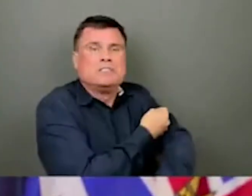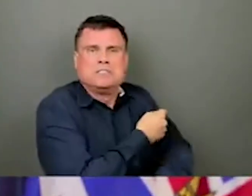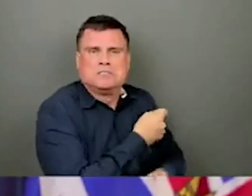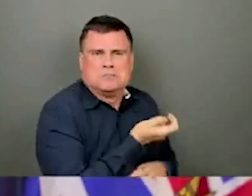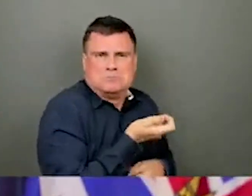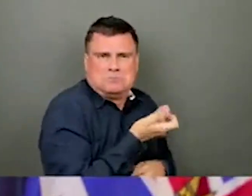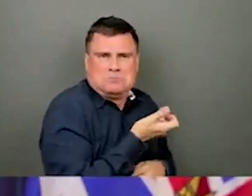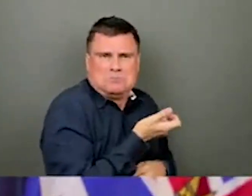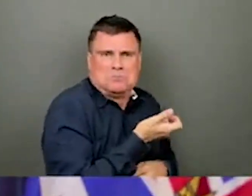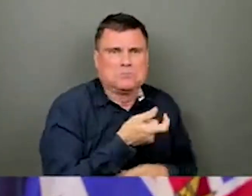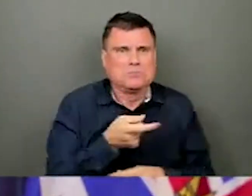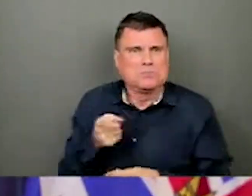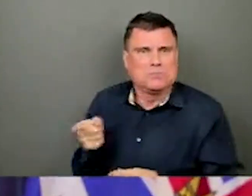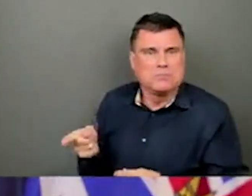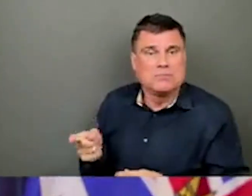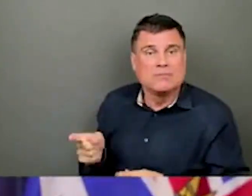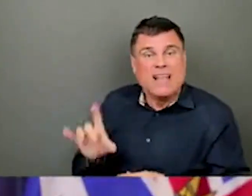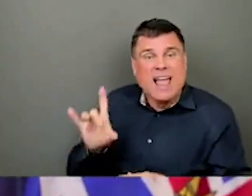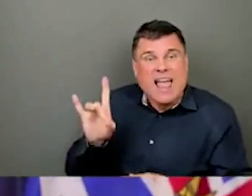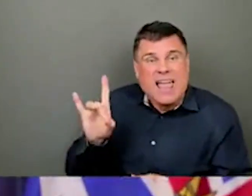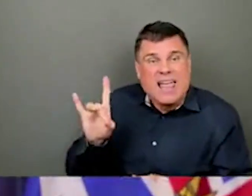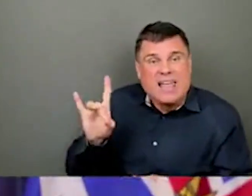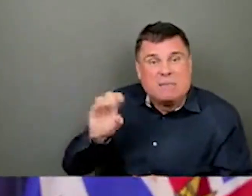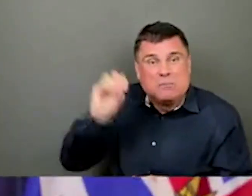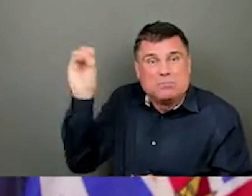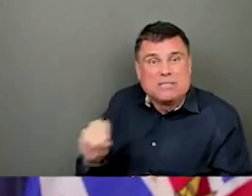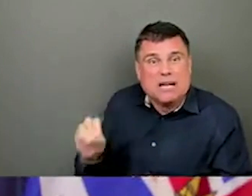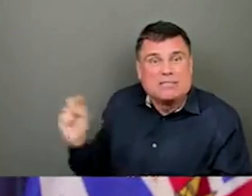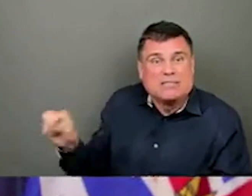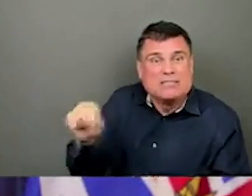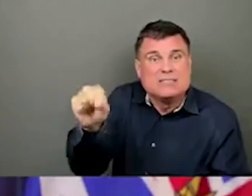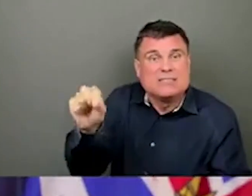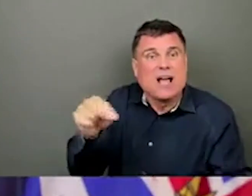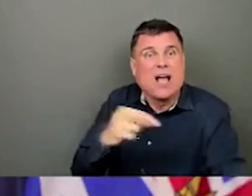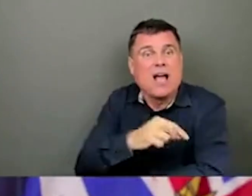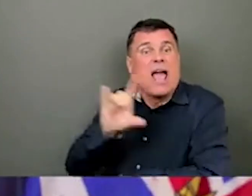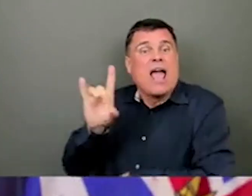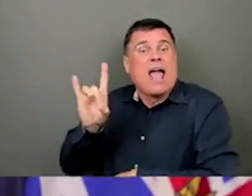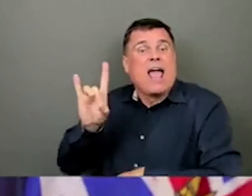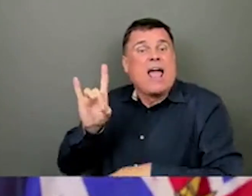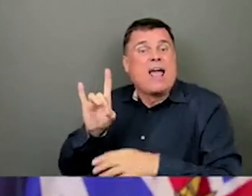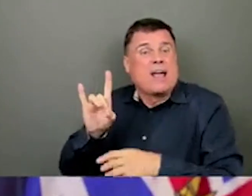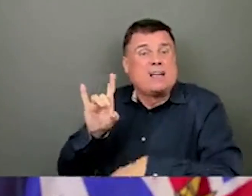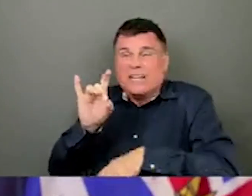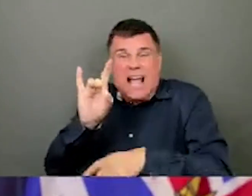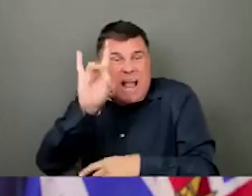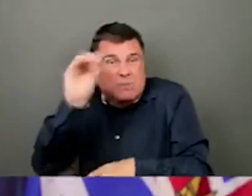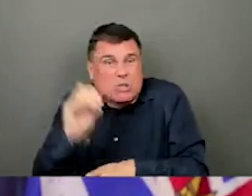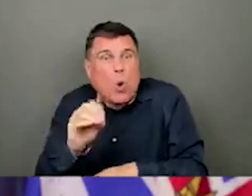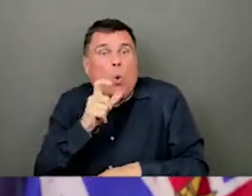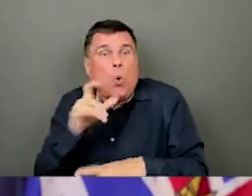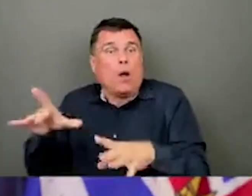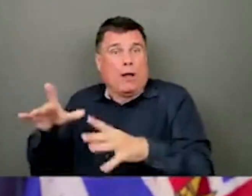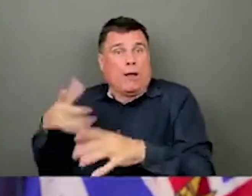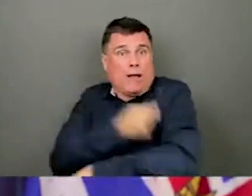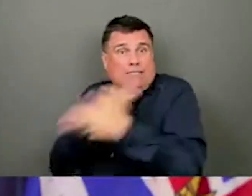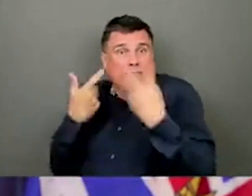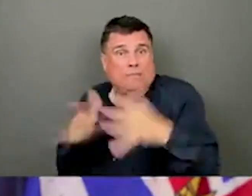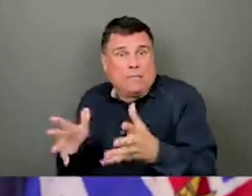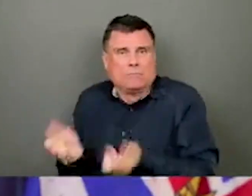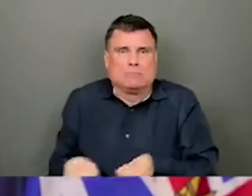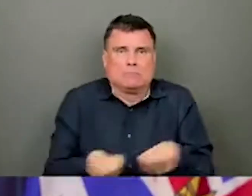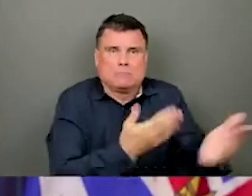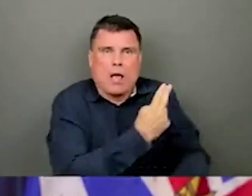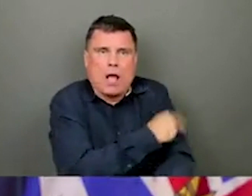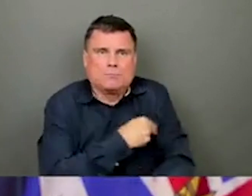vaccinated people. What it says is there is a profound need for your health to be vaccinated, and that in the time of the Delta variant,